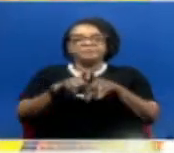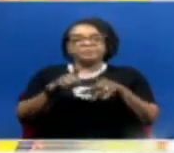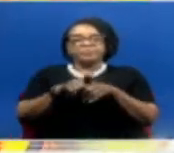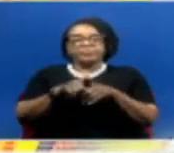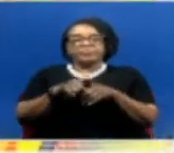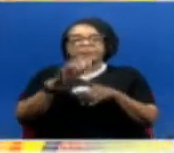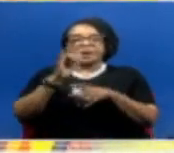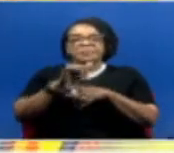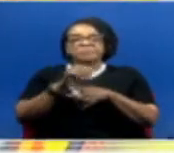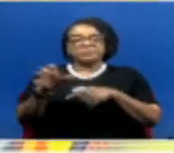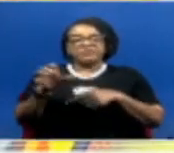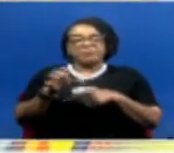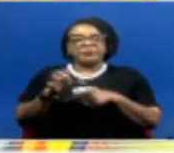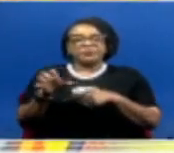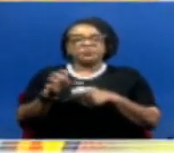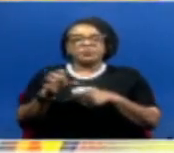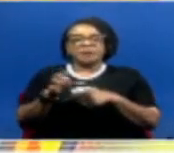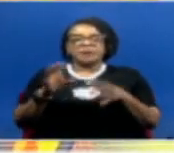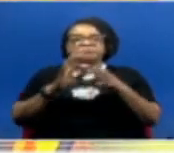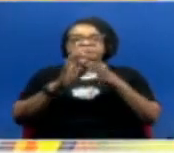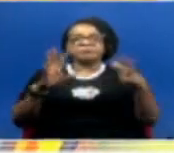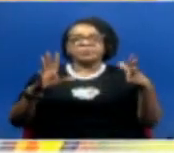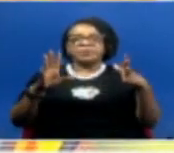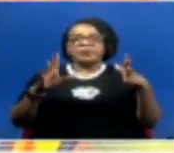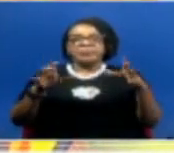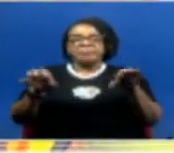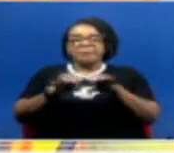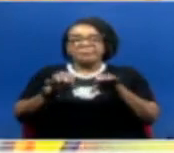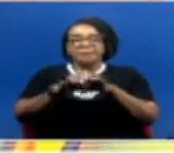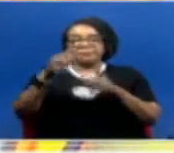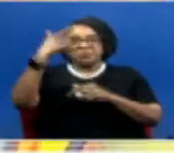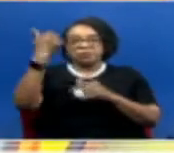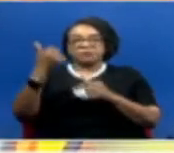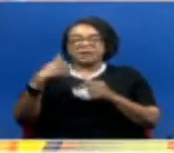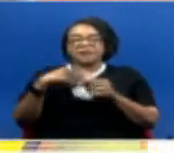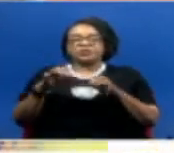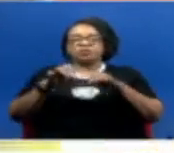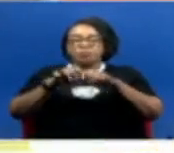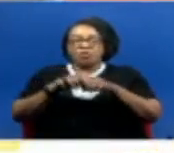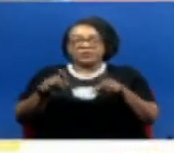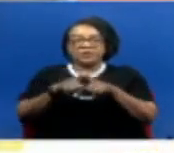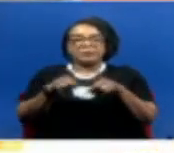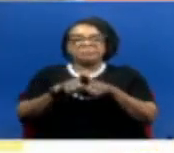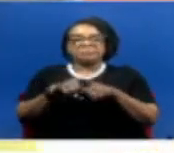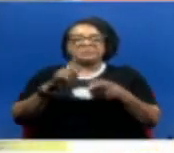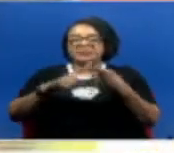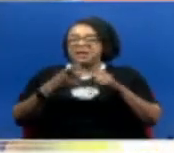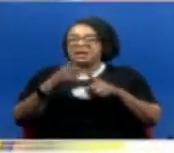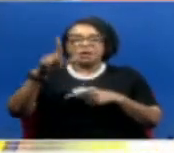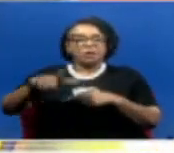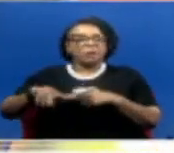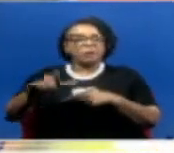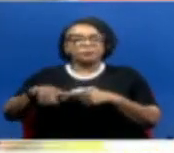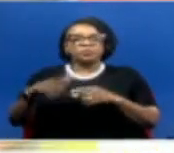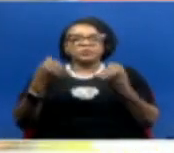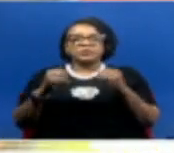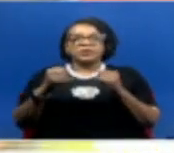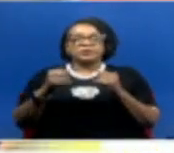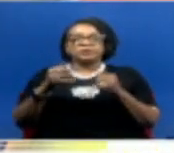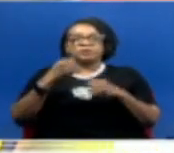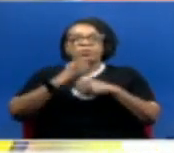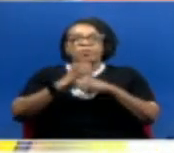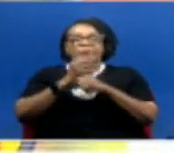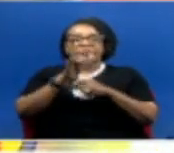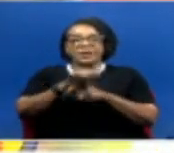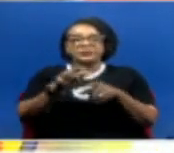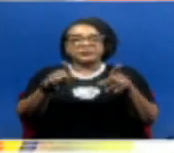vibrations, they delinked those pipes because they are of lower standard and they are smaller. So we are trying to fix the pipes at the moment, and we are at the